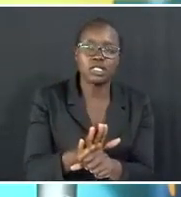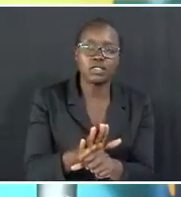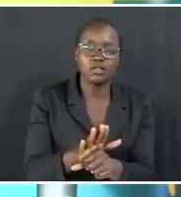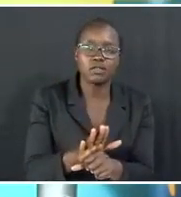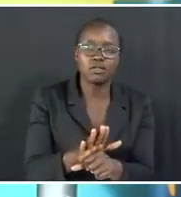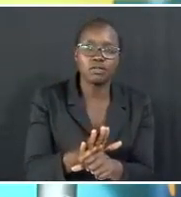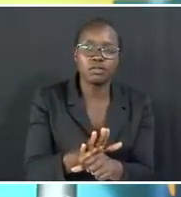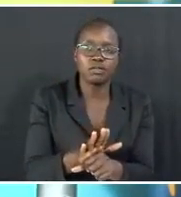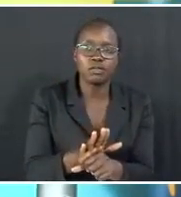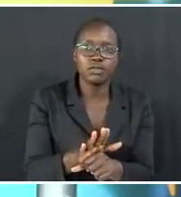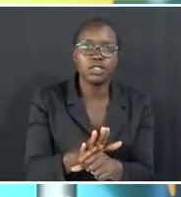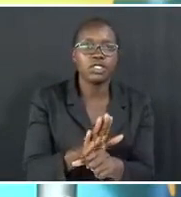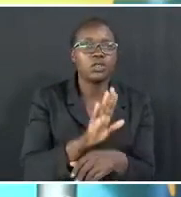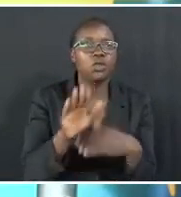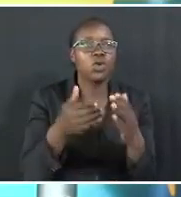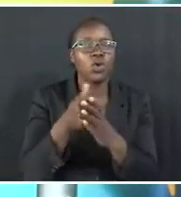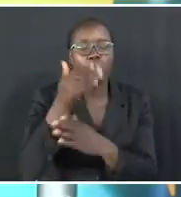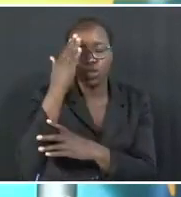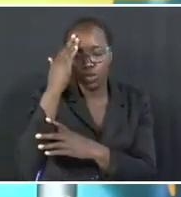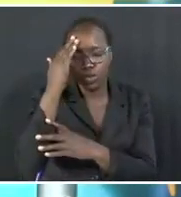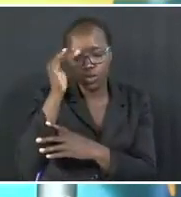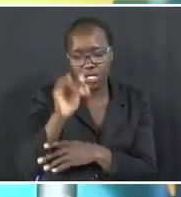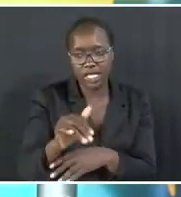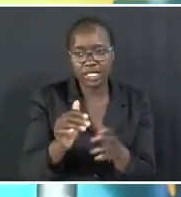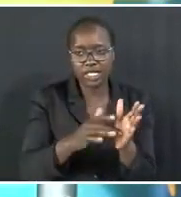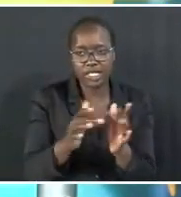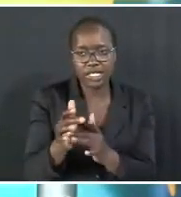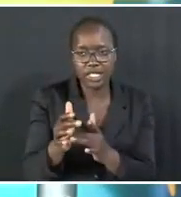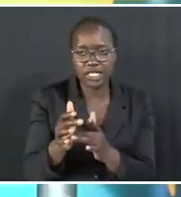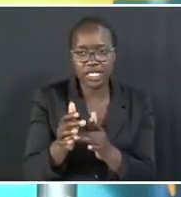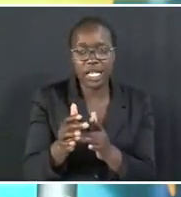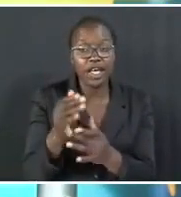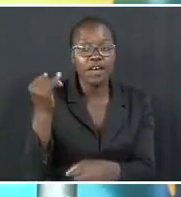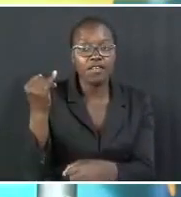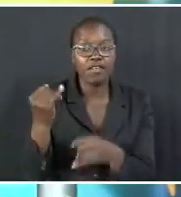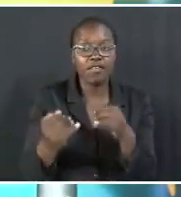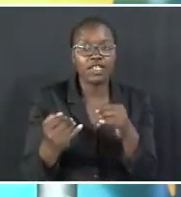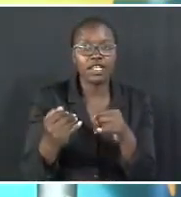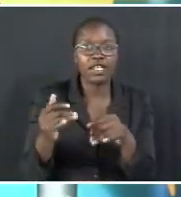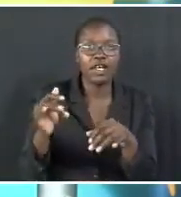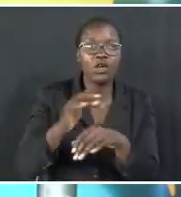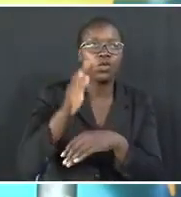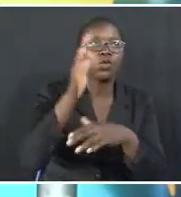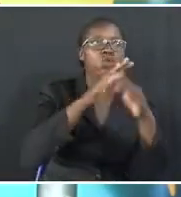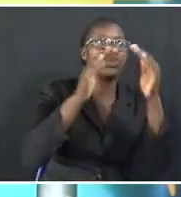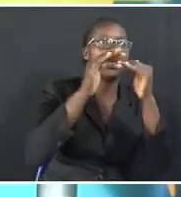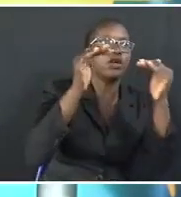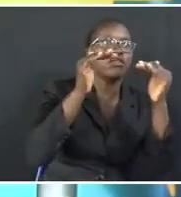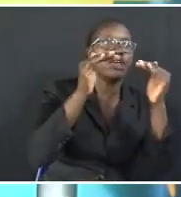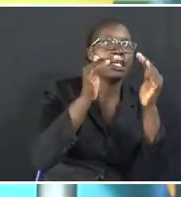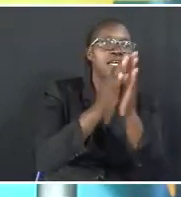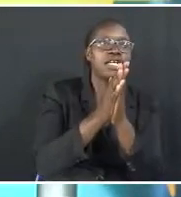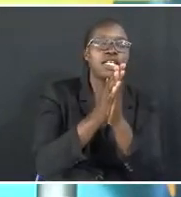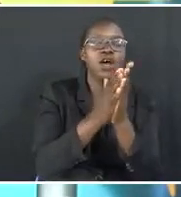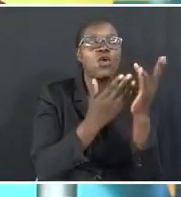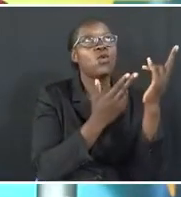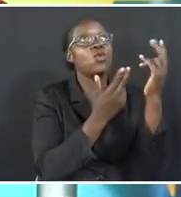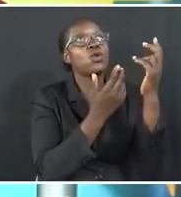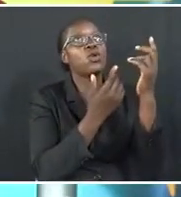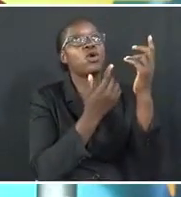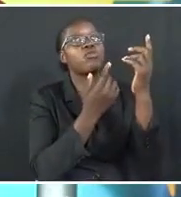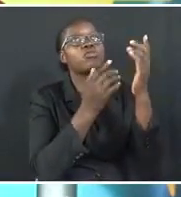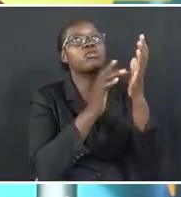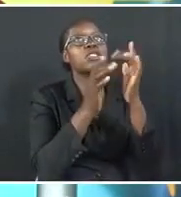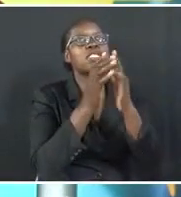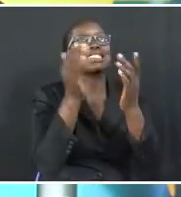promise. We all know that Jesus eventually went to heaven, and we hope to